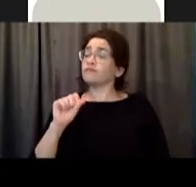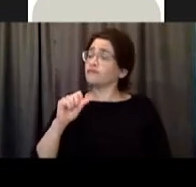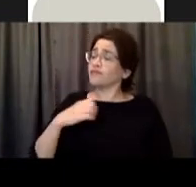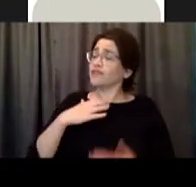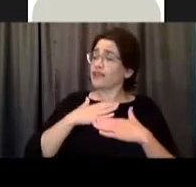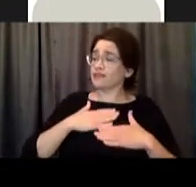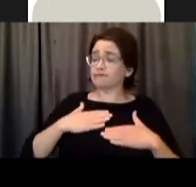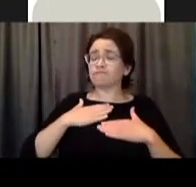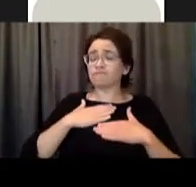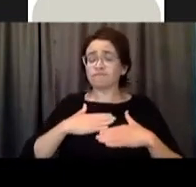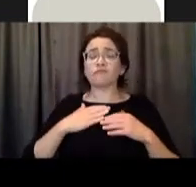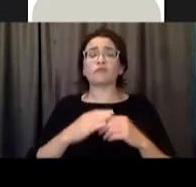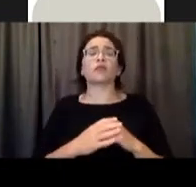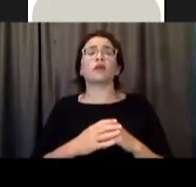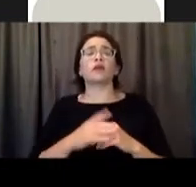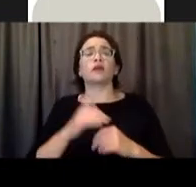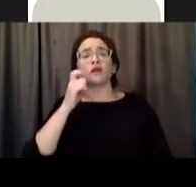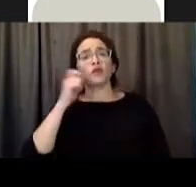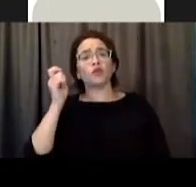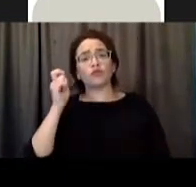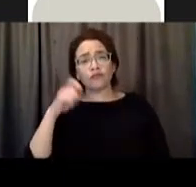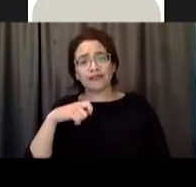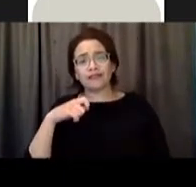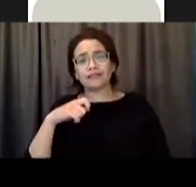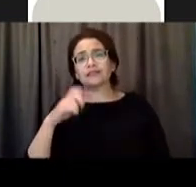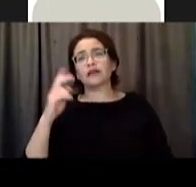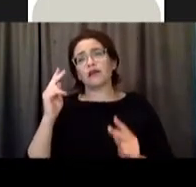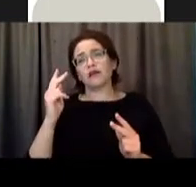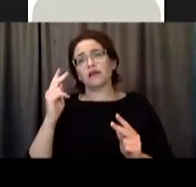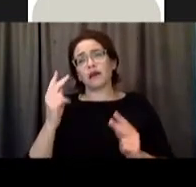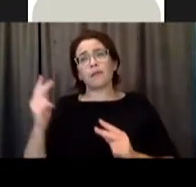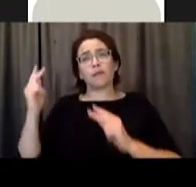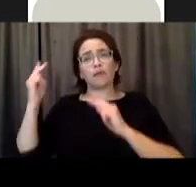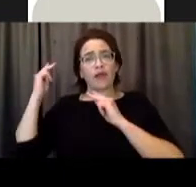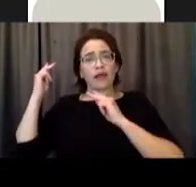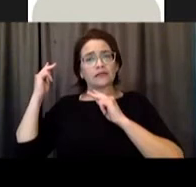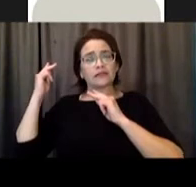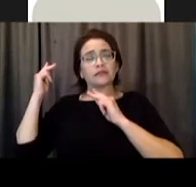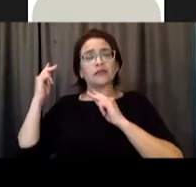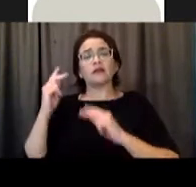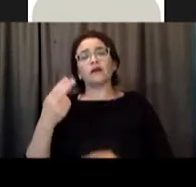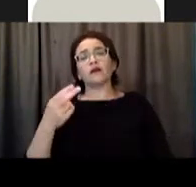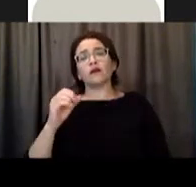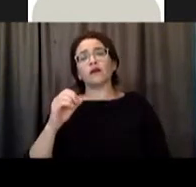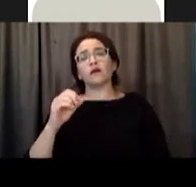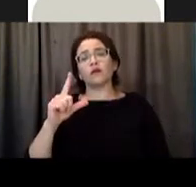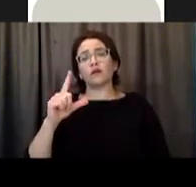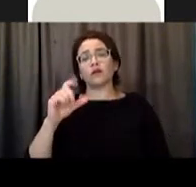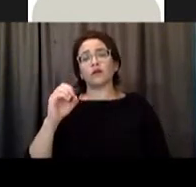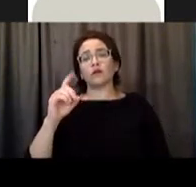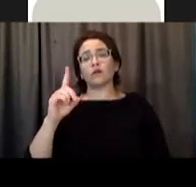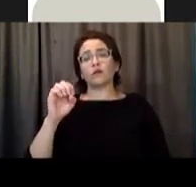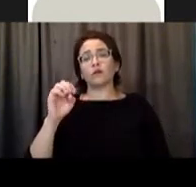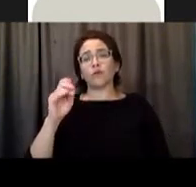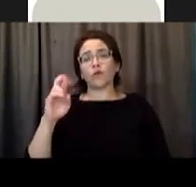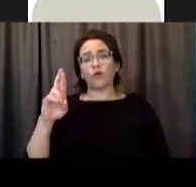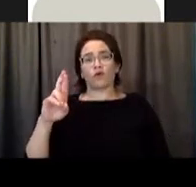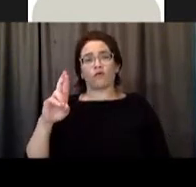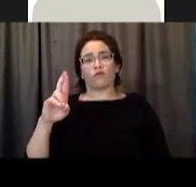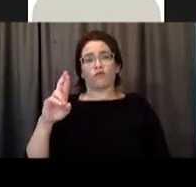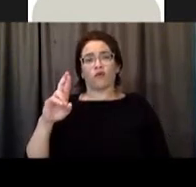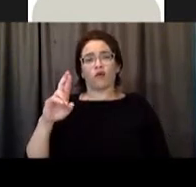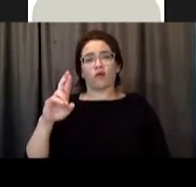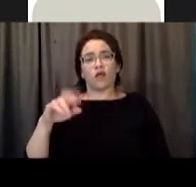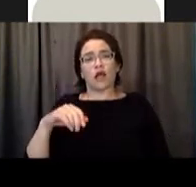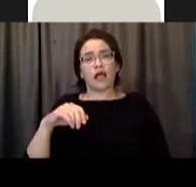Ukrainians commemorate Holodomor on the fourth Saturday in November. And these commemorations traditionally